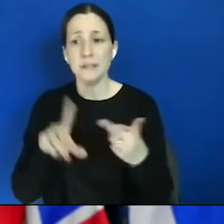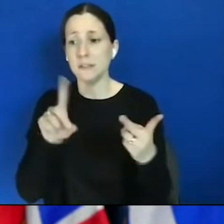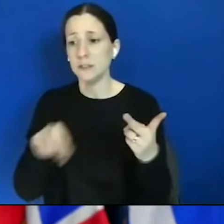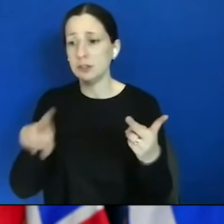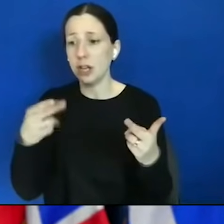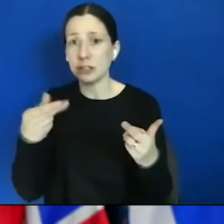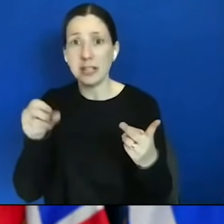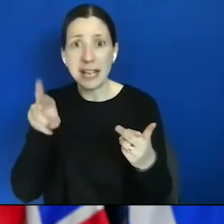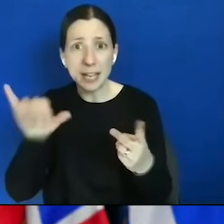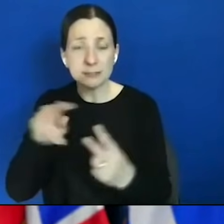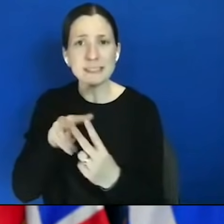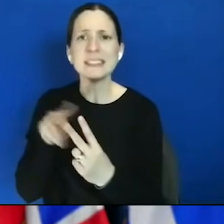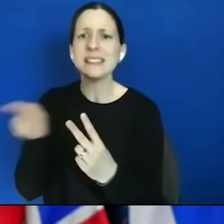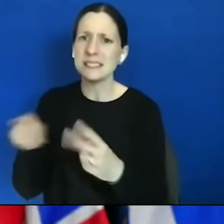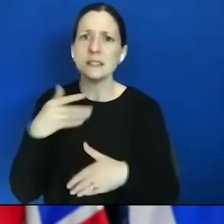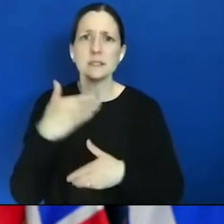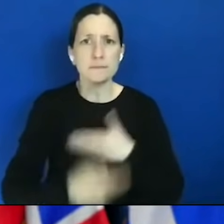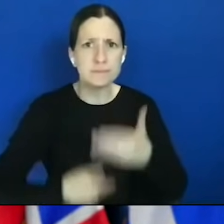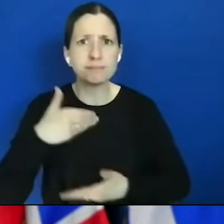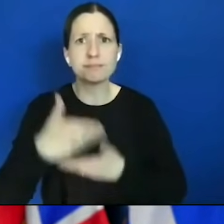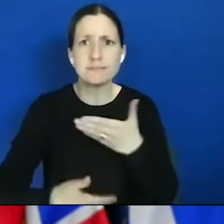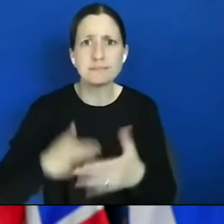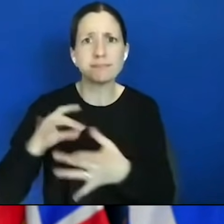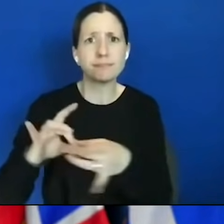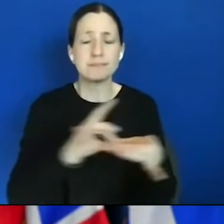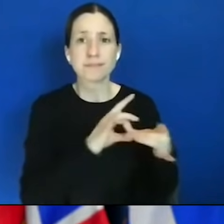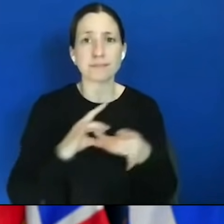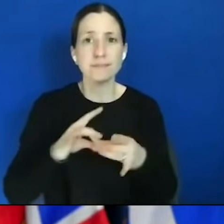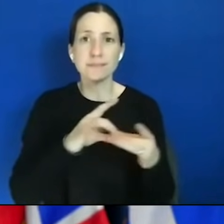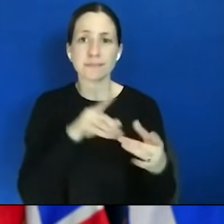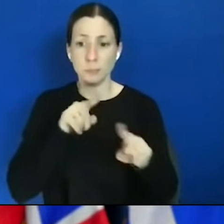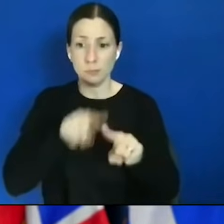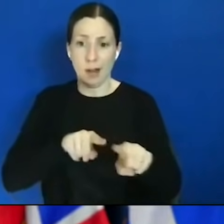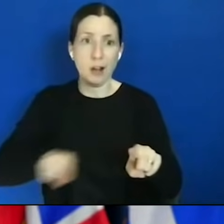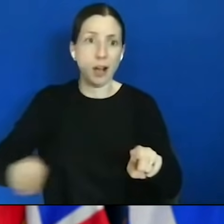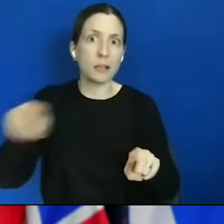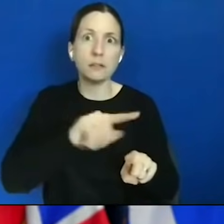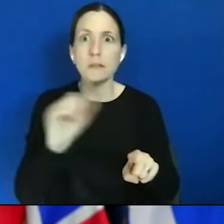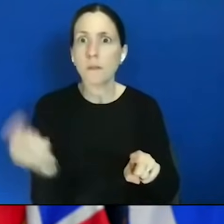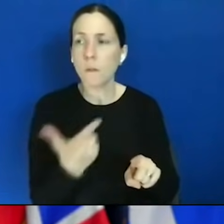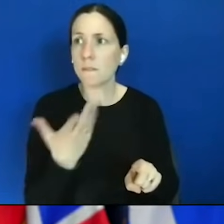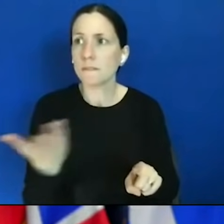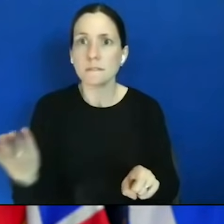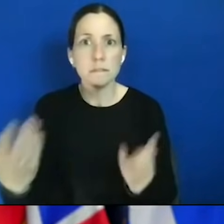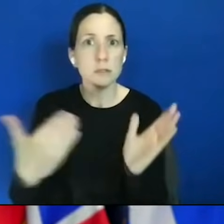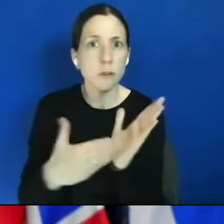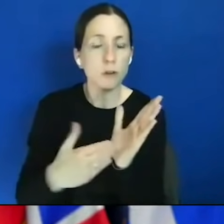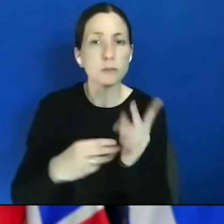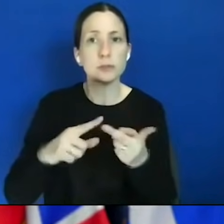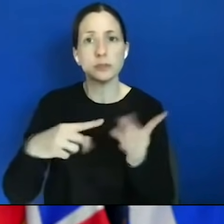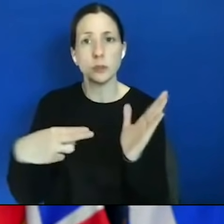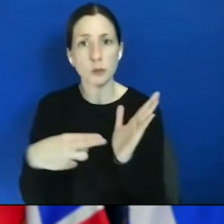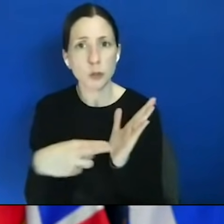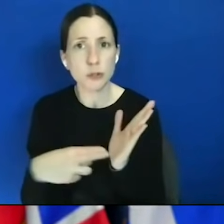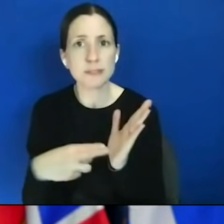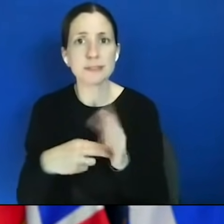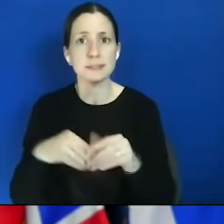individuals who've been involved in this process, from those doctors and nurses and ambulance paramedics and firefighters and